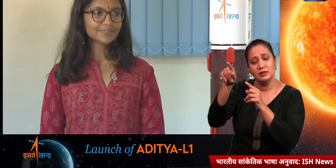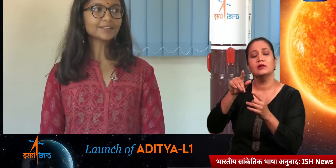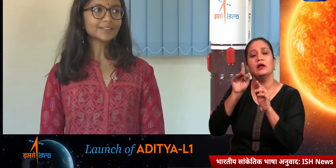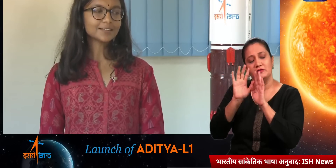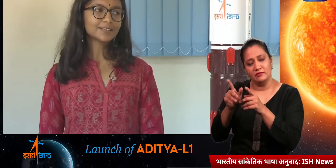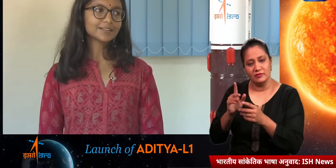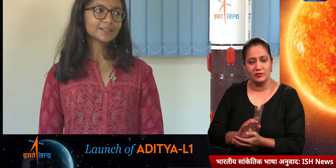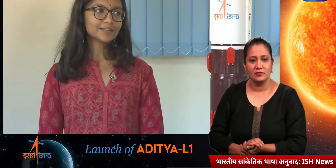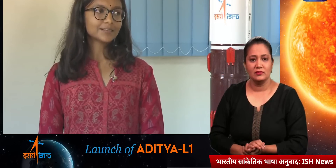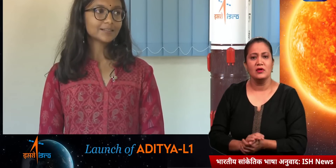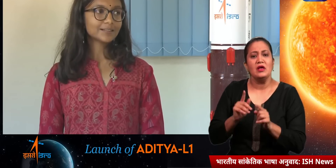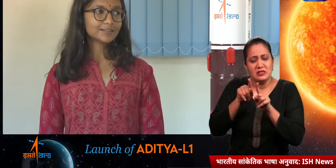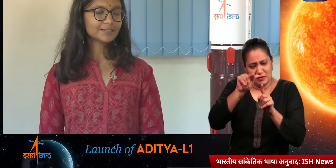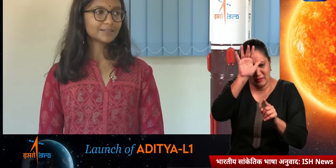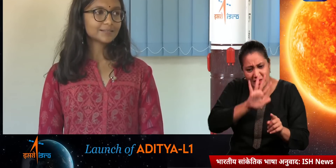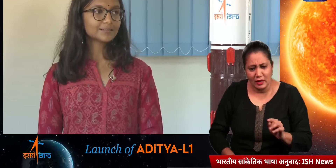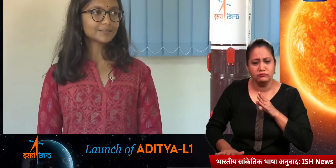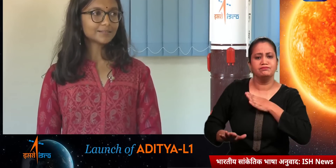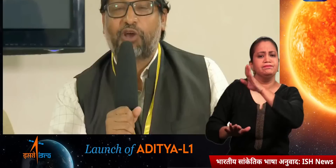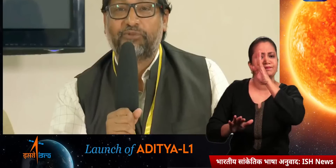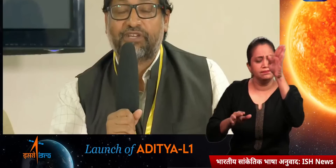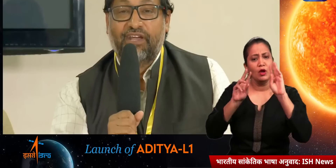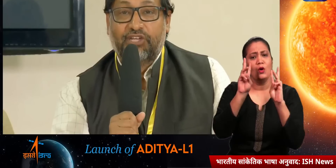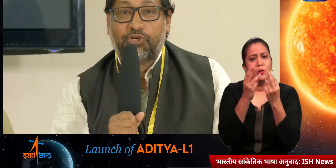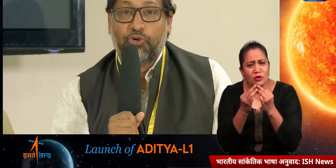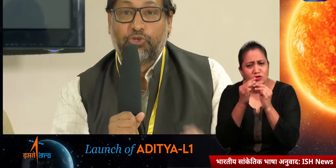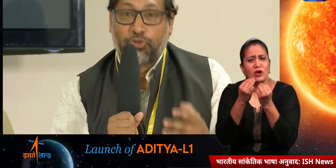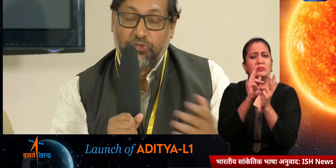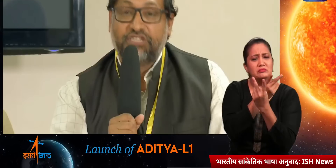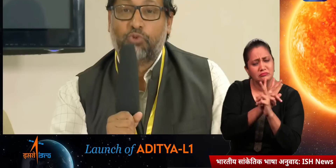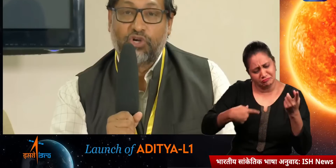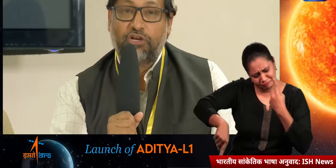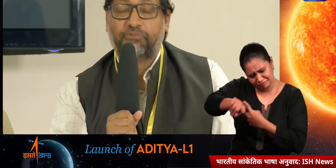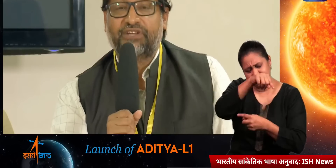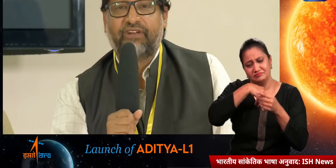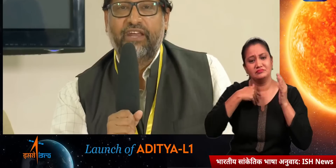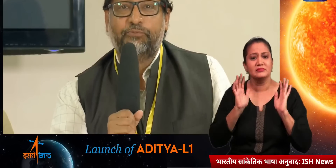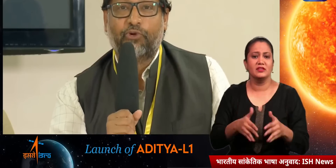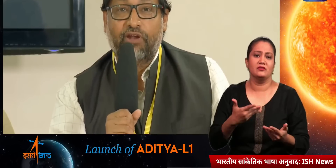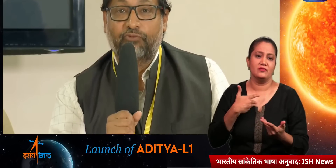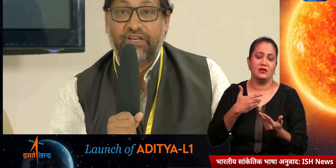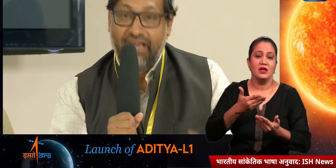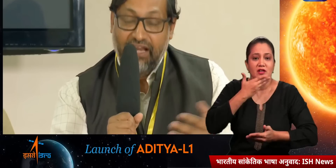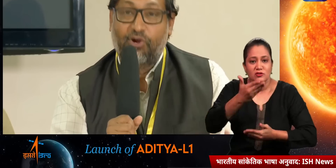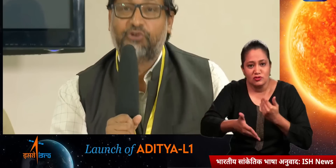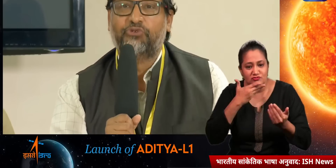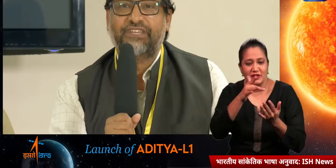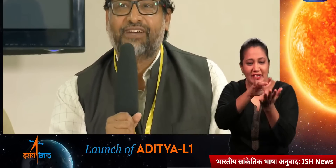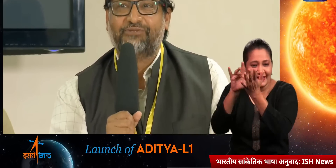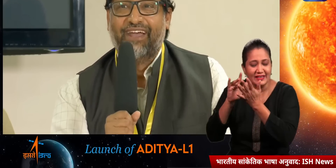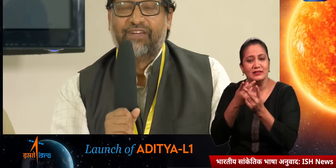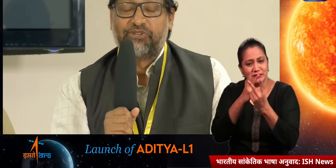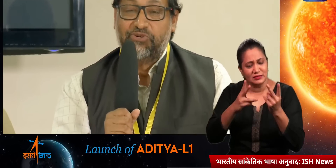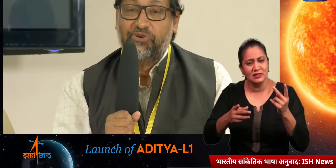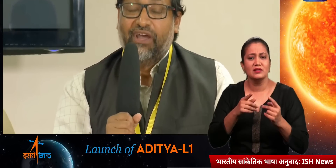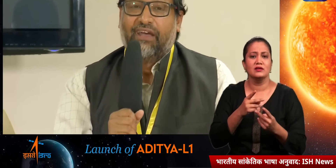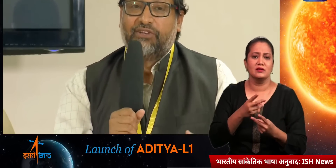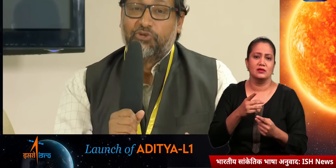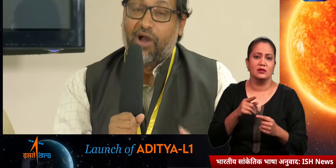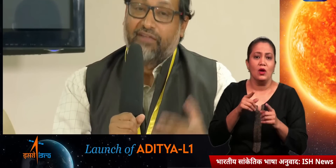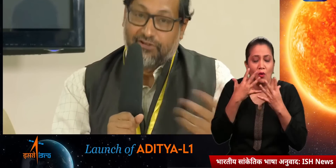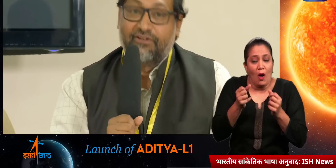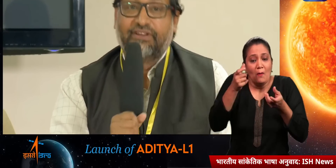country. We are regularly conducting workshops. So through these workshops and training program, we really want to reach out